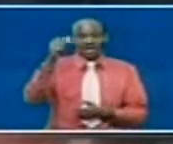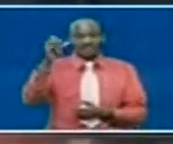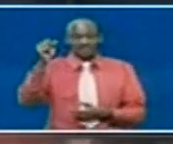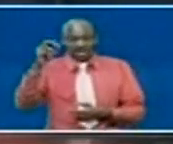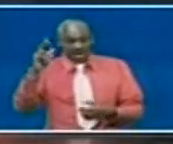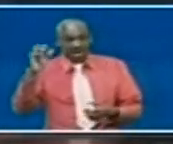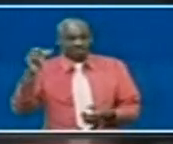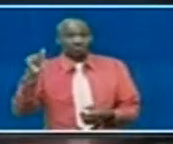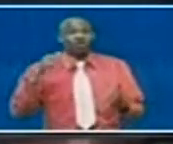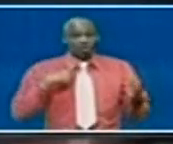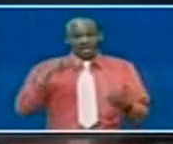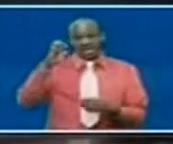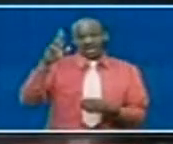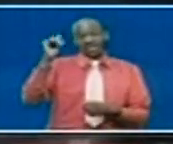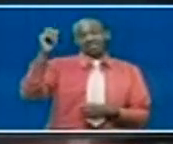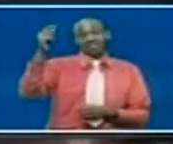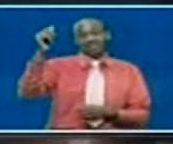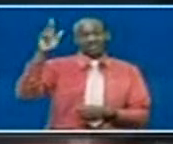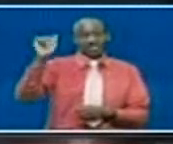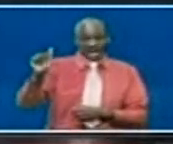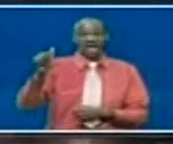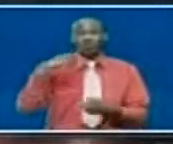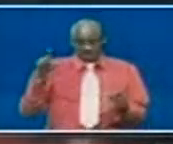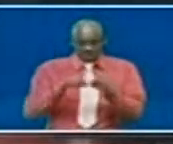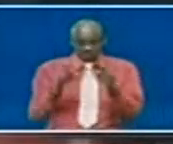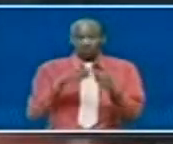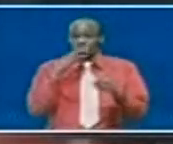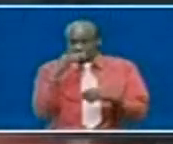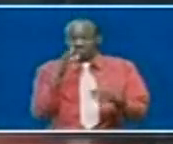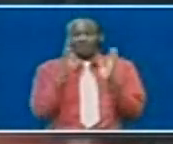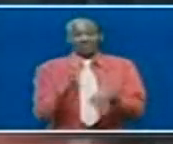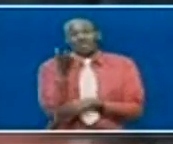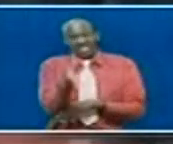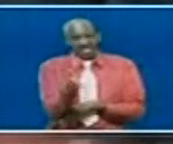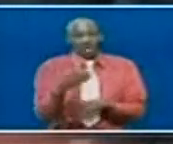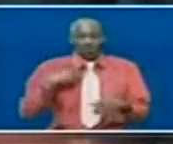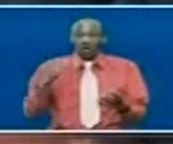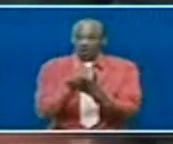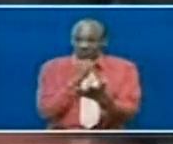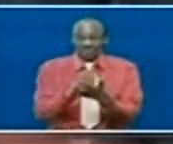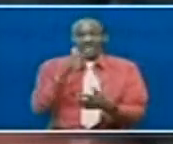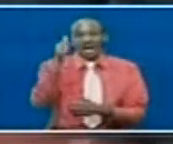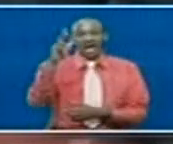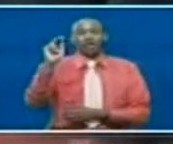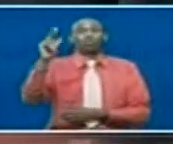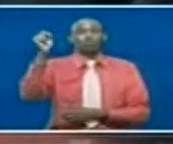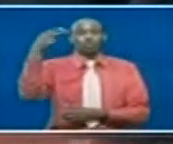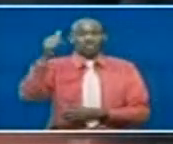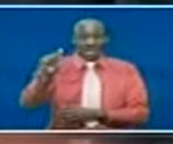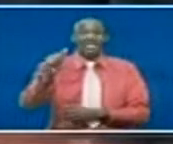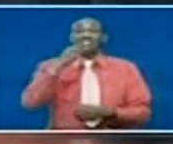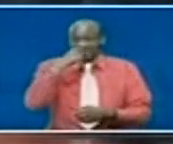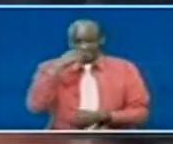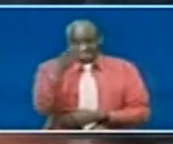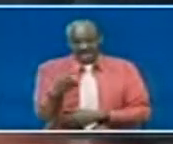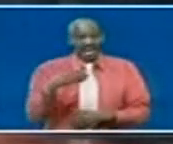Eritrea. I am the spokesperson of the East African Trade Union Confederation with an office in Arusha, and the larger